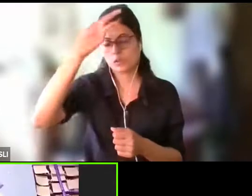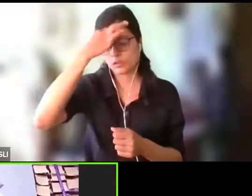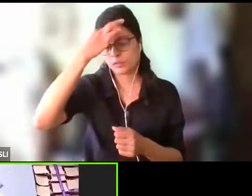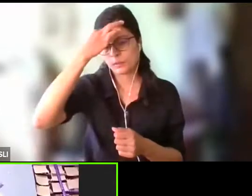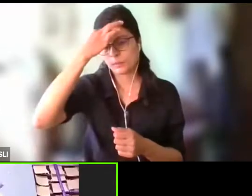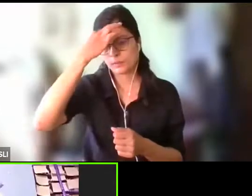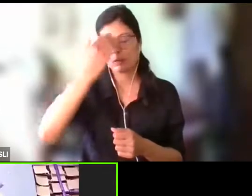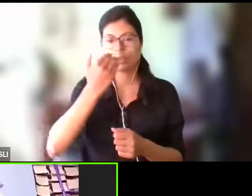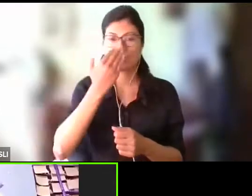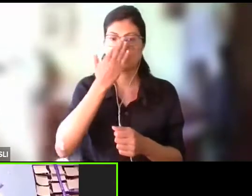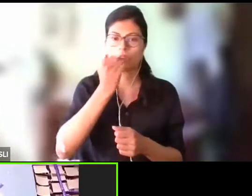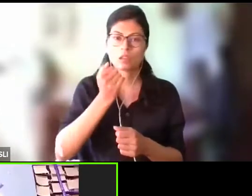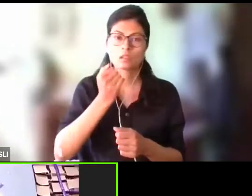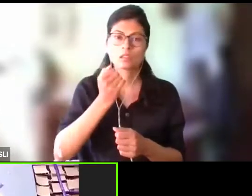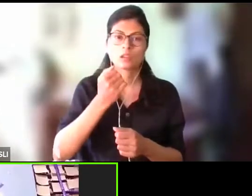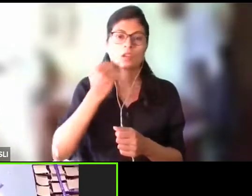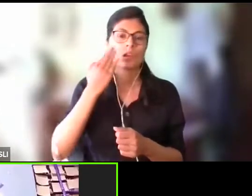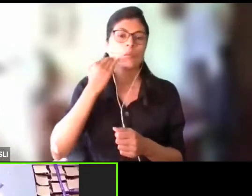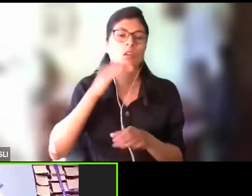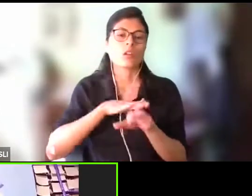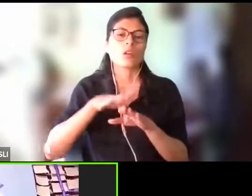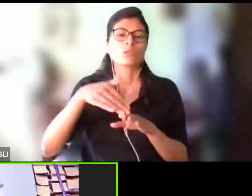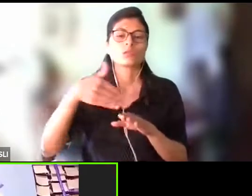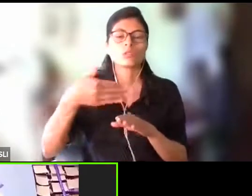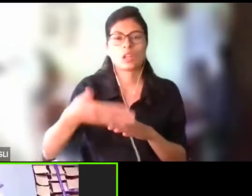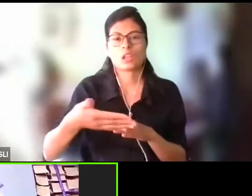not they were not happy seeing